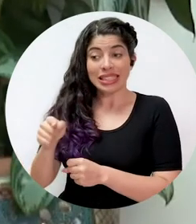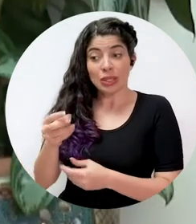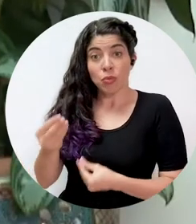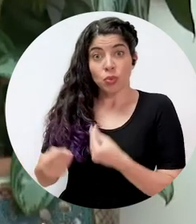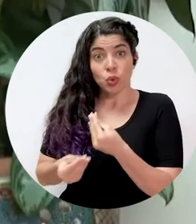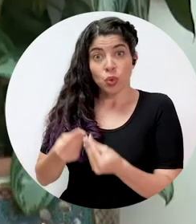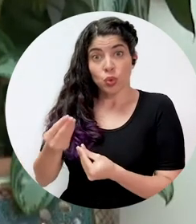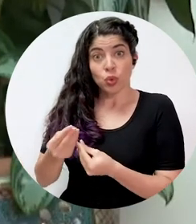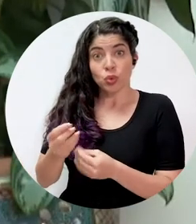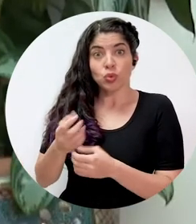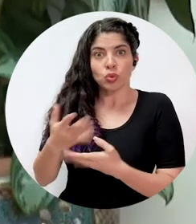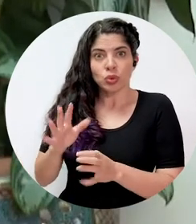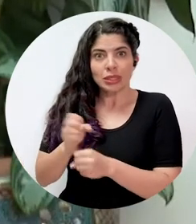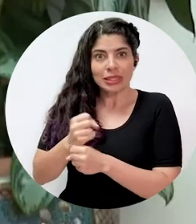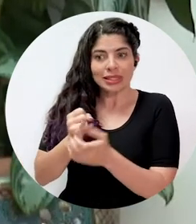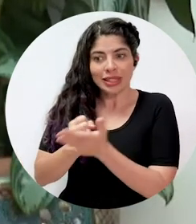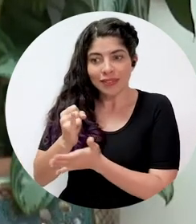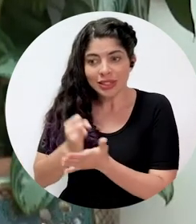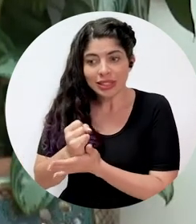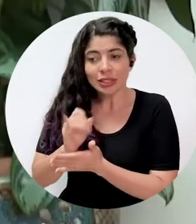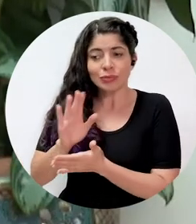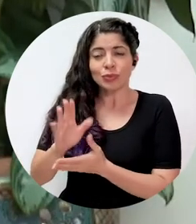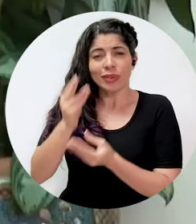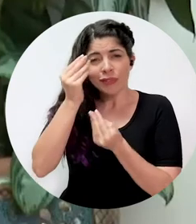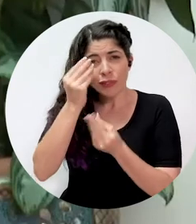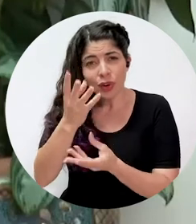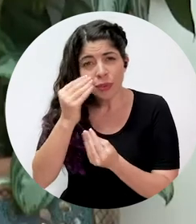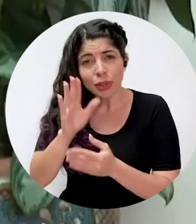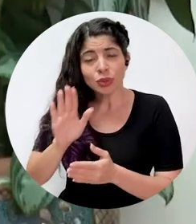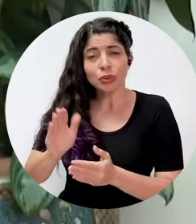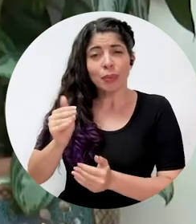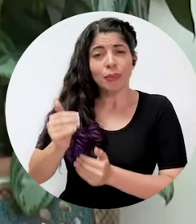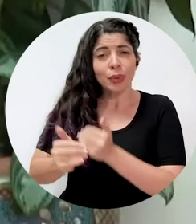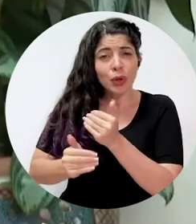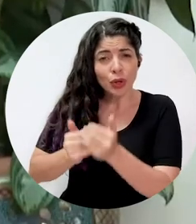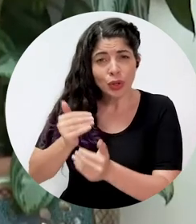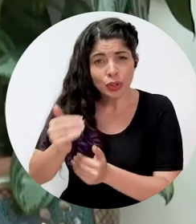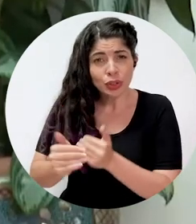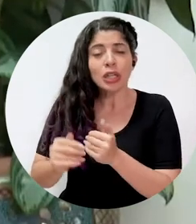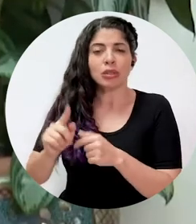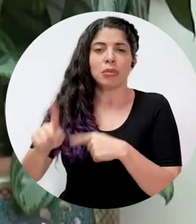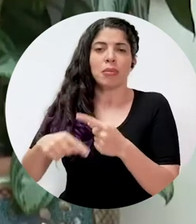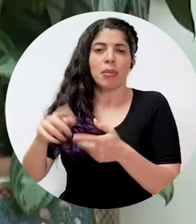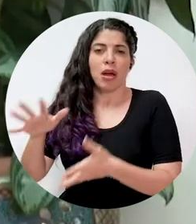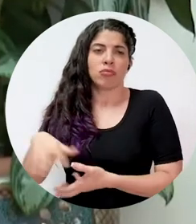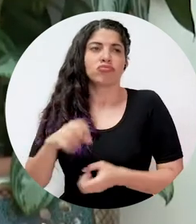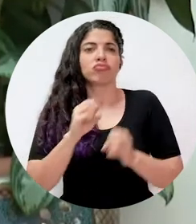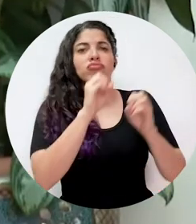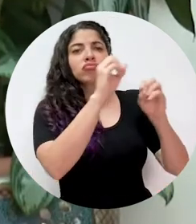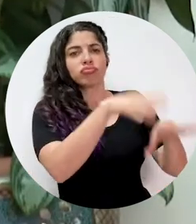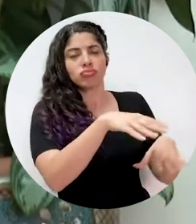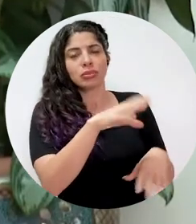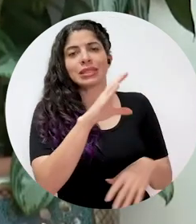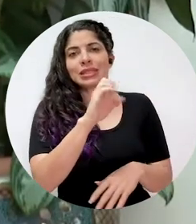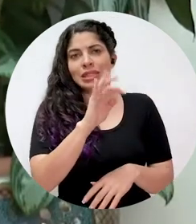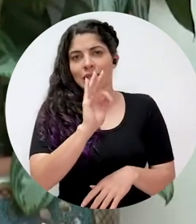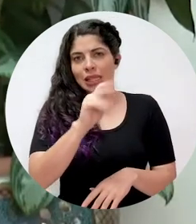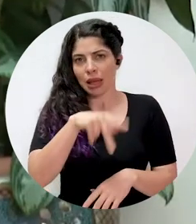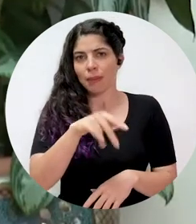undergoing this product of research. Information of this process would also be shared